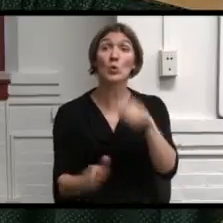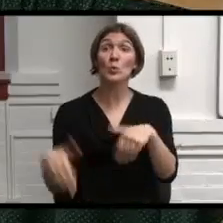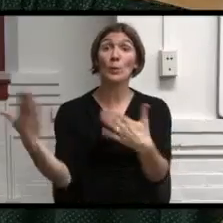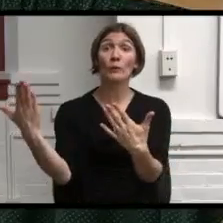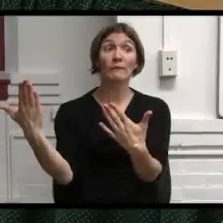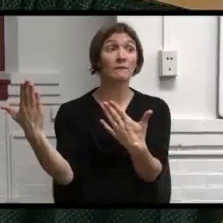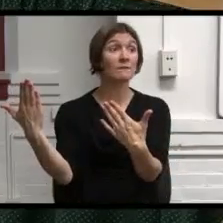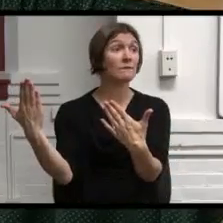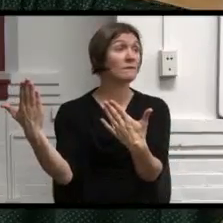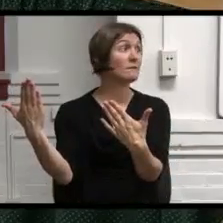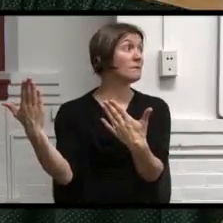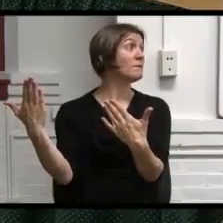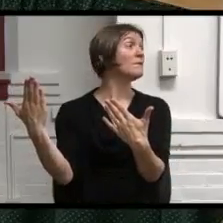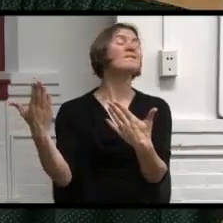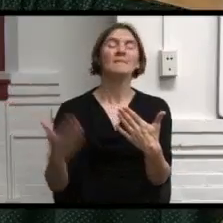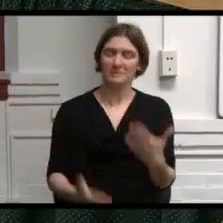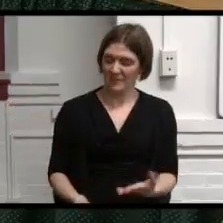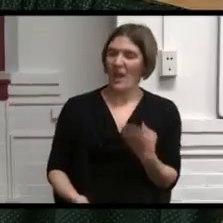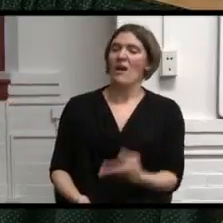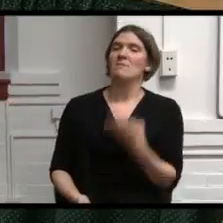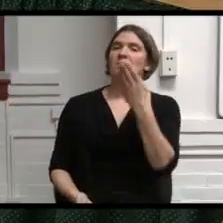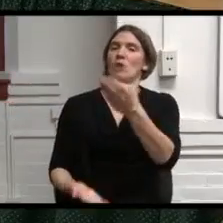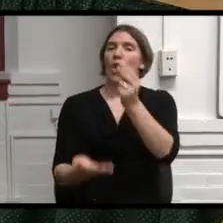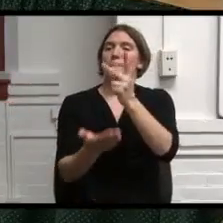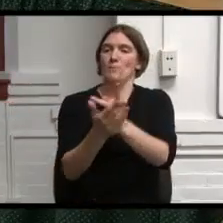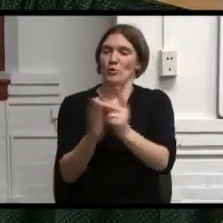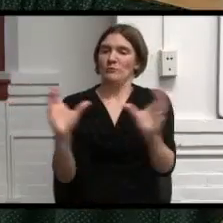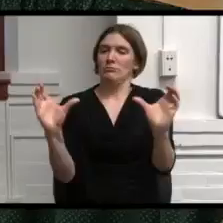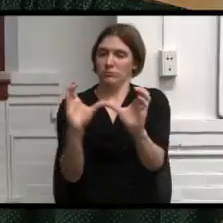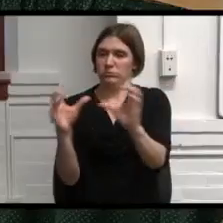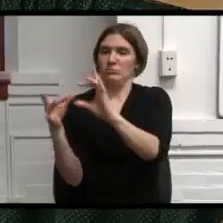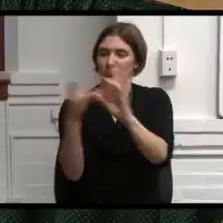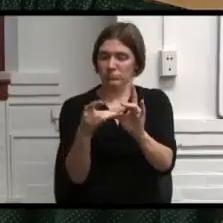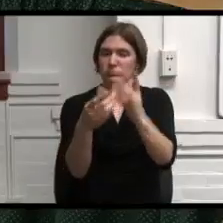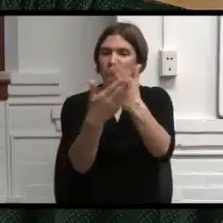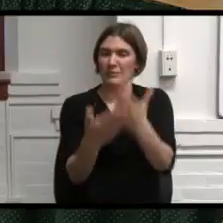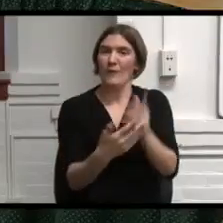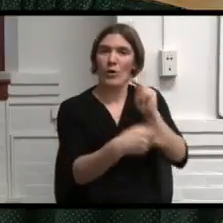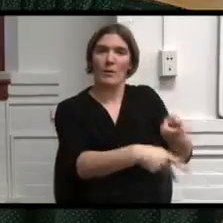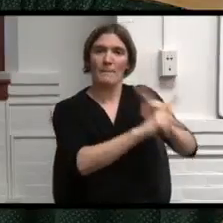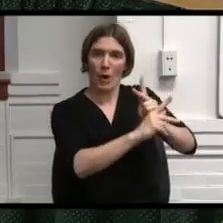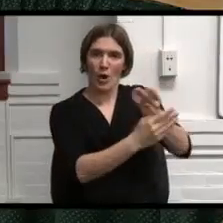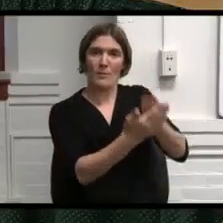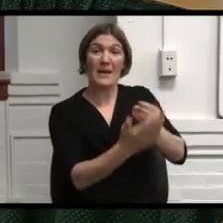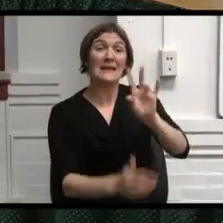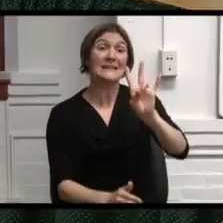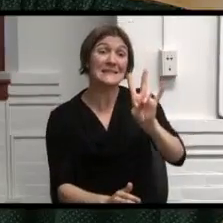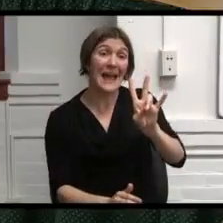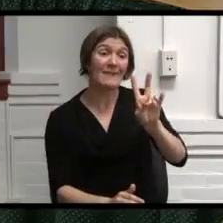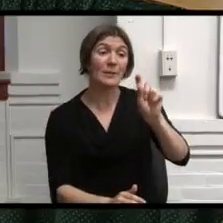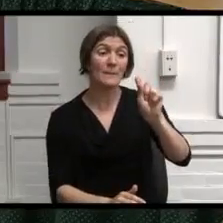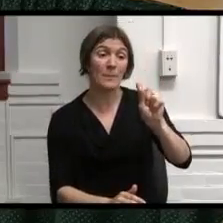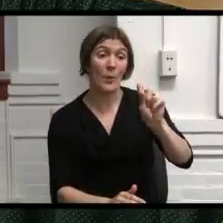motion? To approve the resolution, certificate, and related documents to borrow